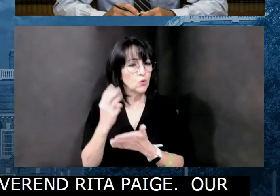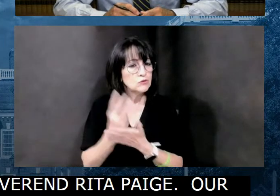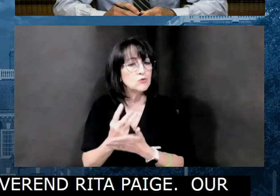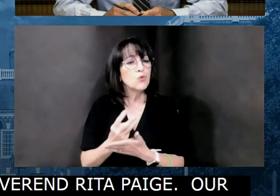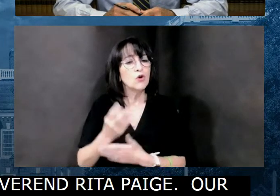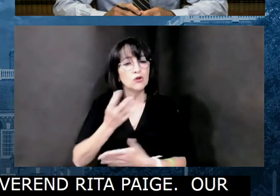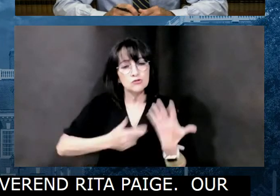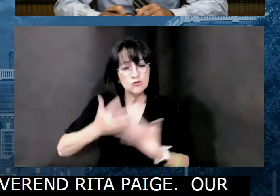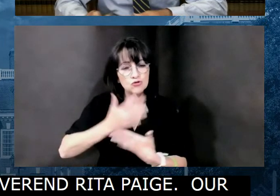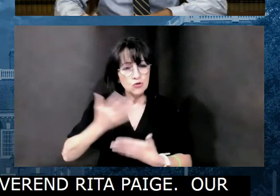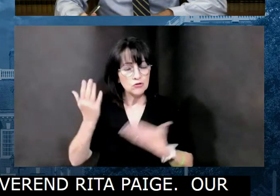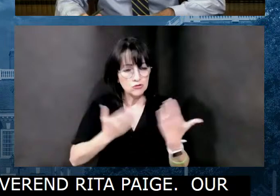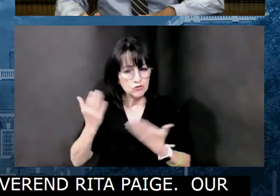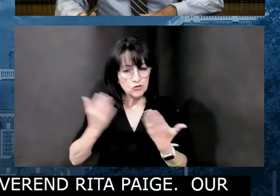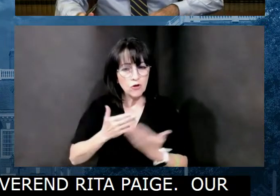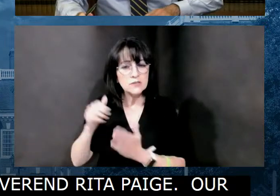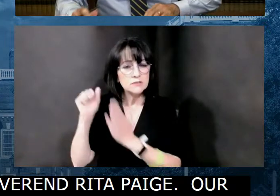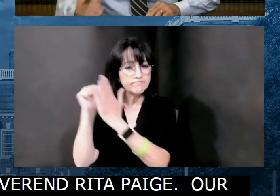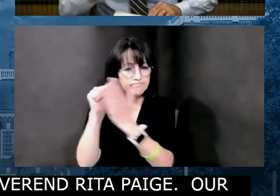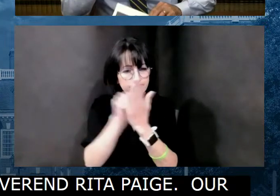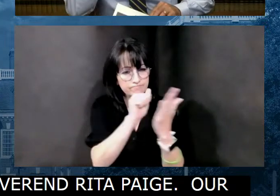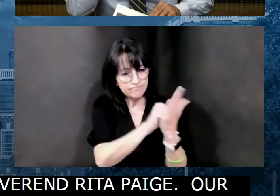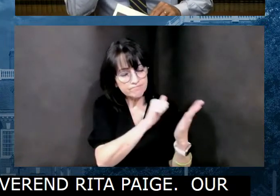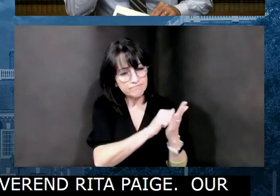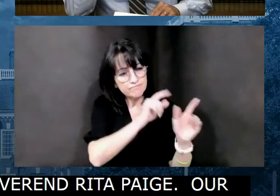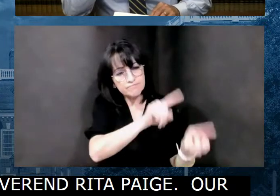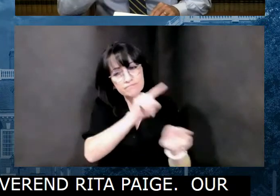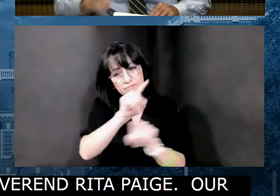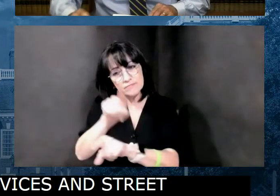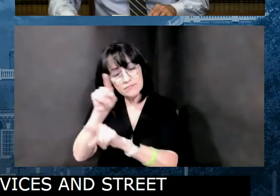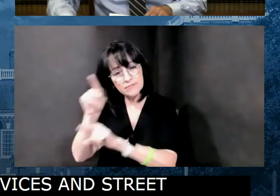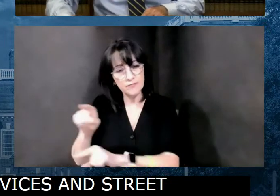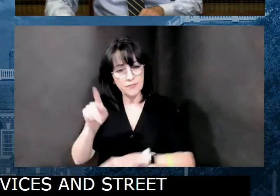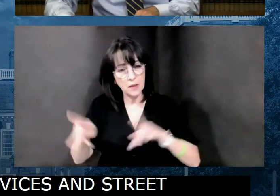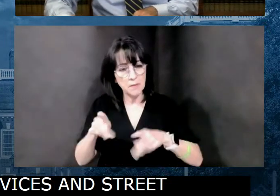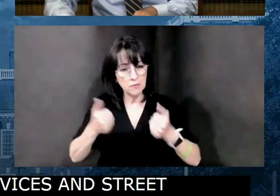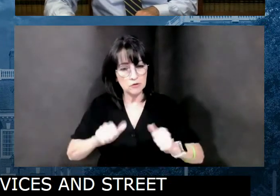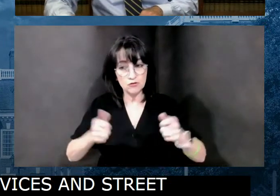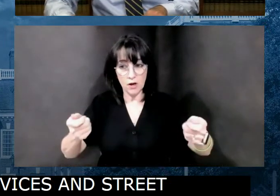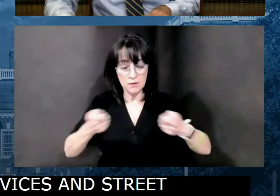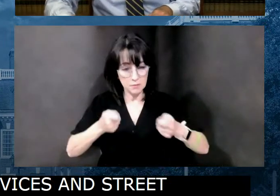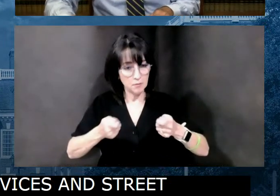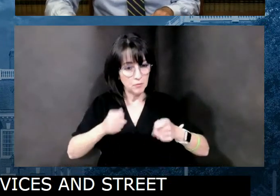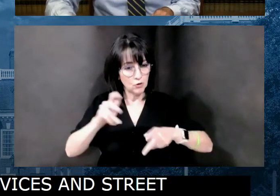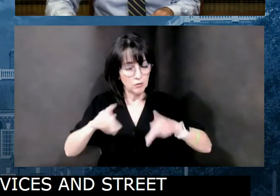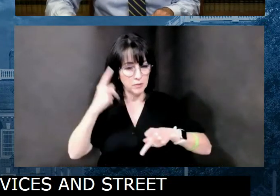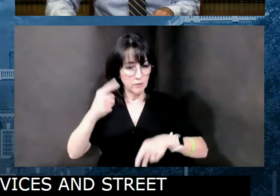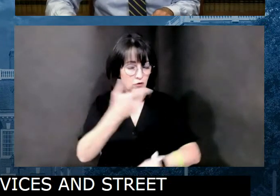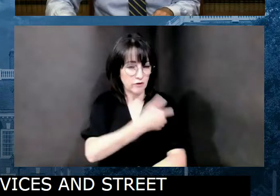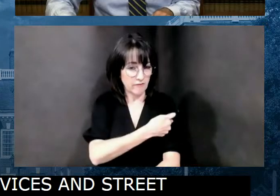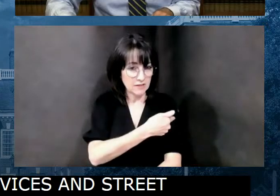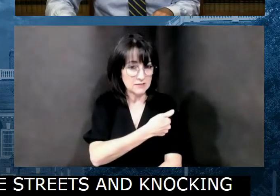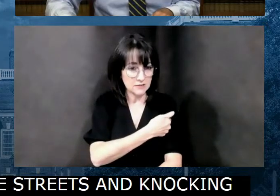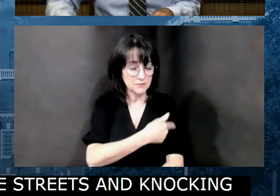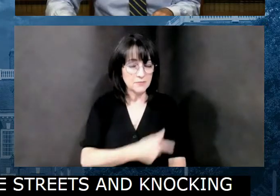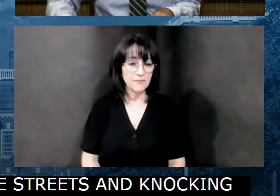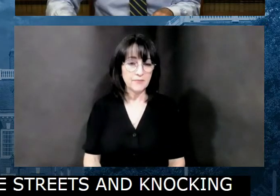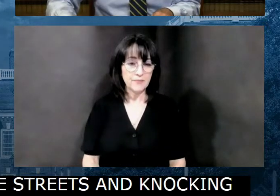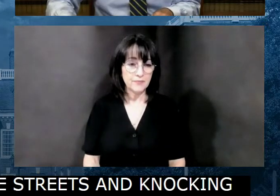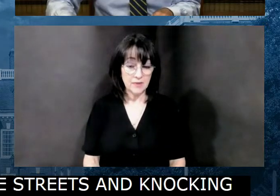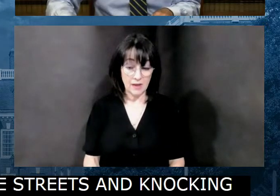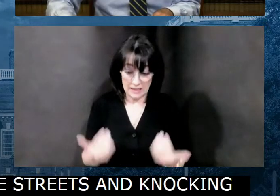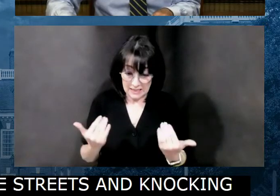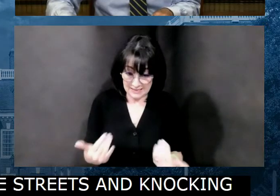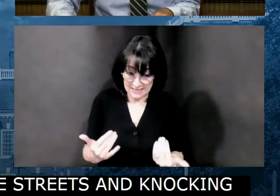knocking on doors, passing out information about getting vaccinated. Now we have the incentives, and